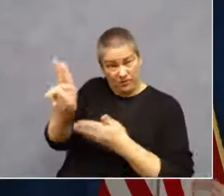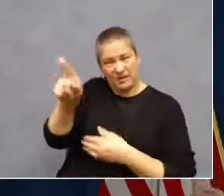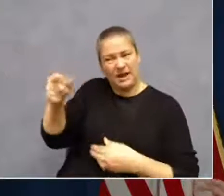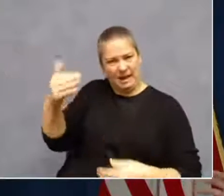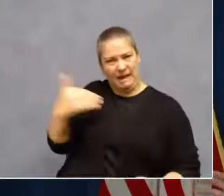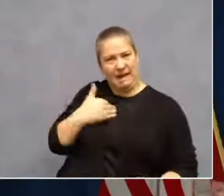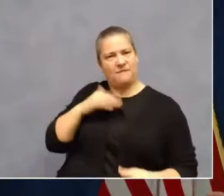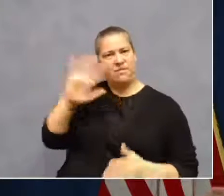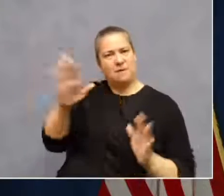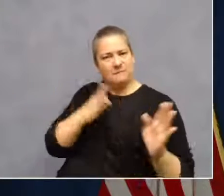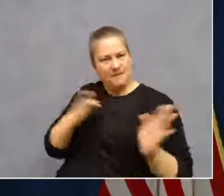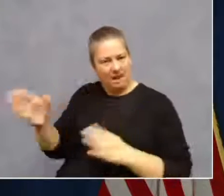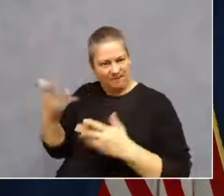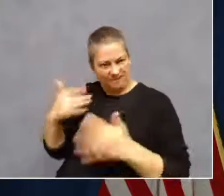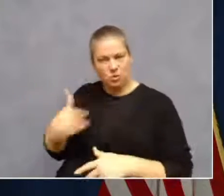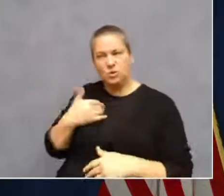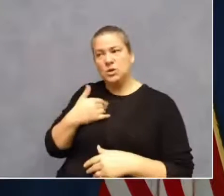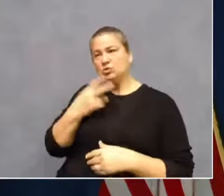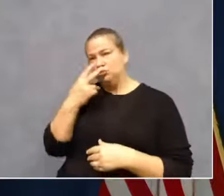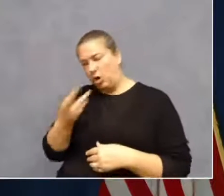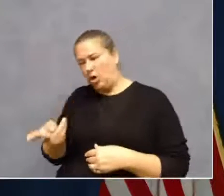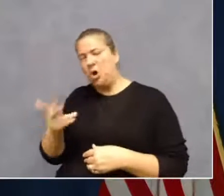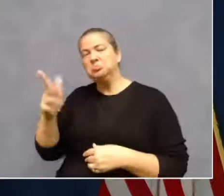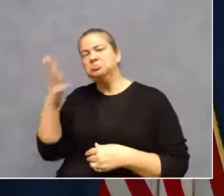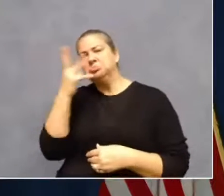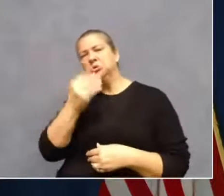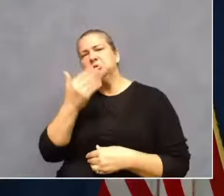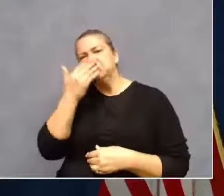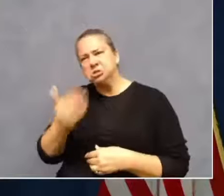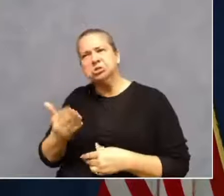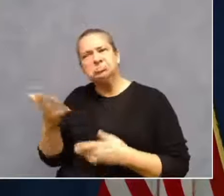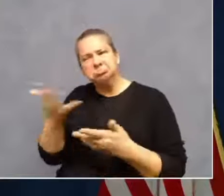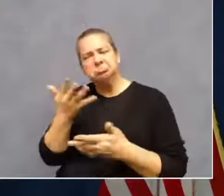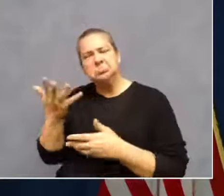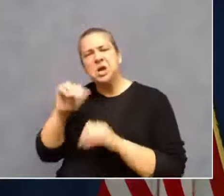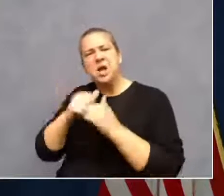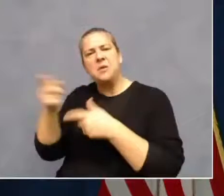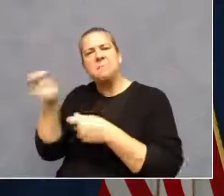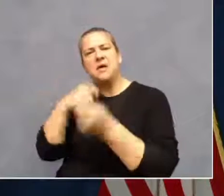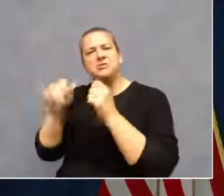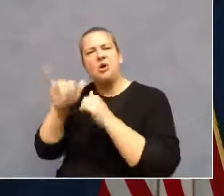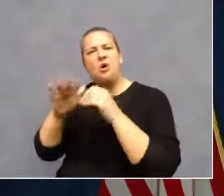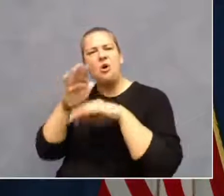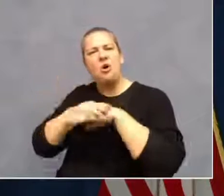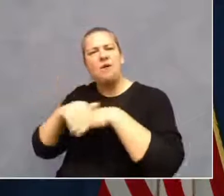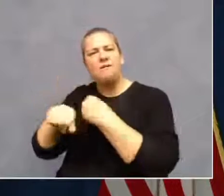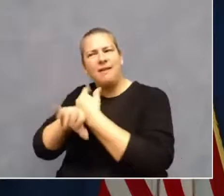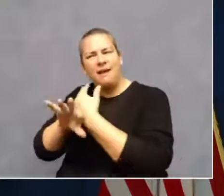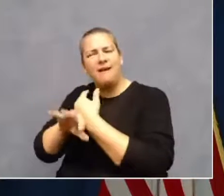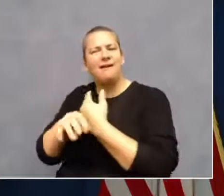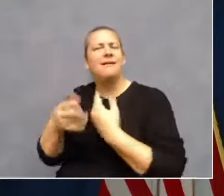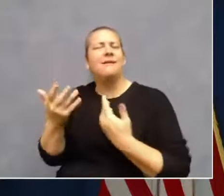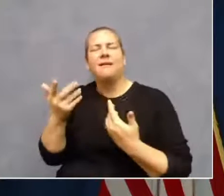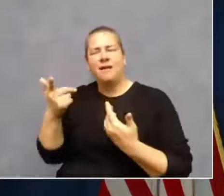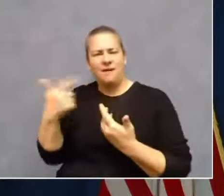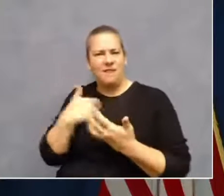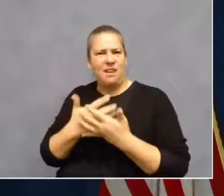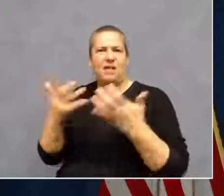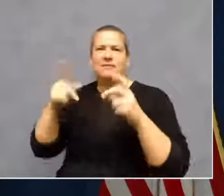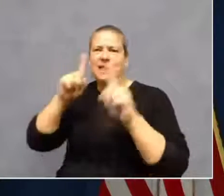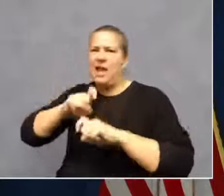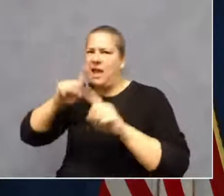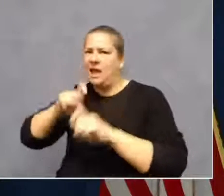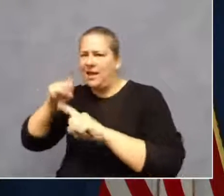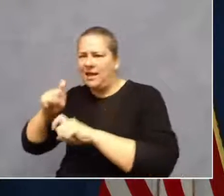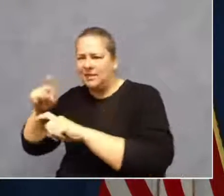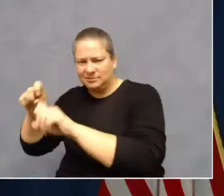plans. We've looked at them. We think they're pretty good for how they manage online and virtual. They've got a significant amount of testing around it. But when